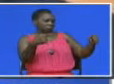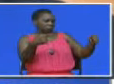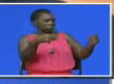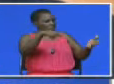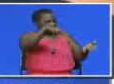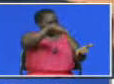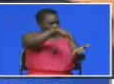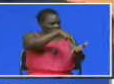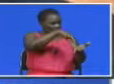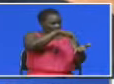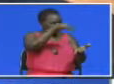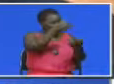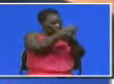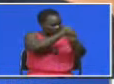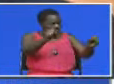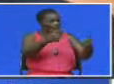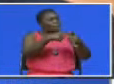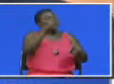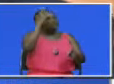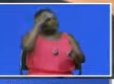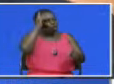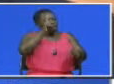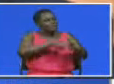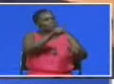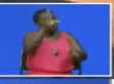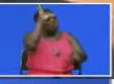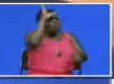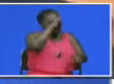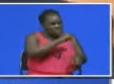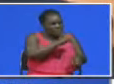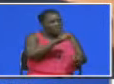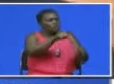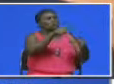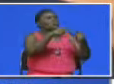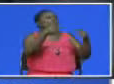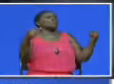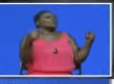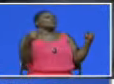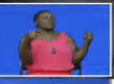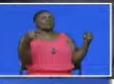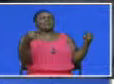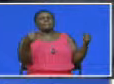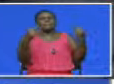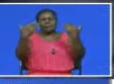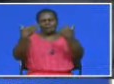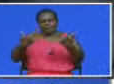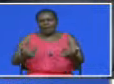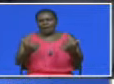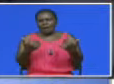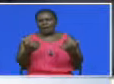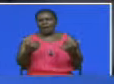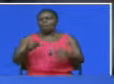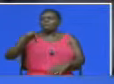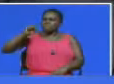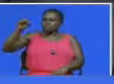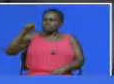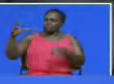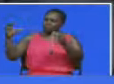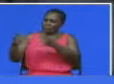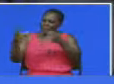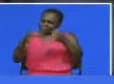for the presidency, knowing that if you fall short, you are on the opposition benches. It is now upon the political